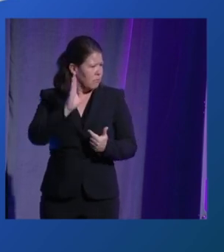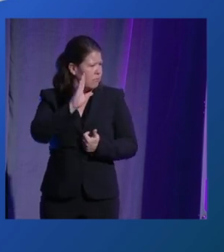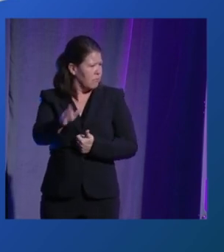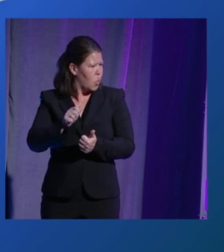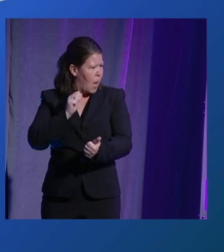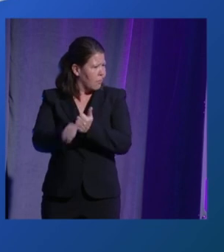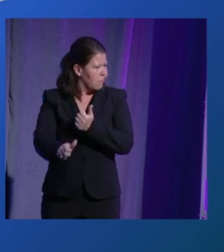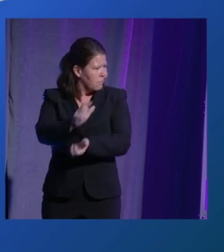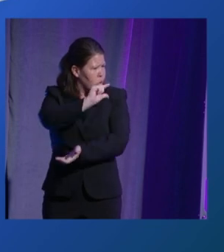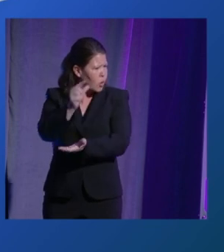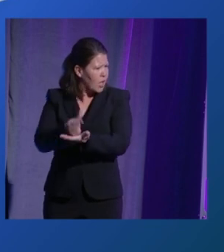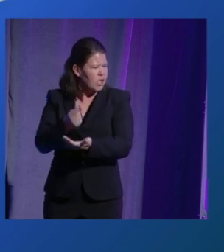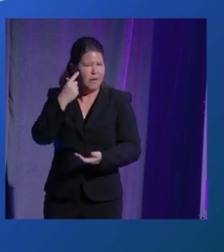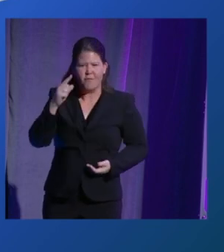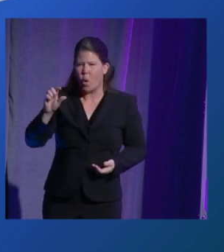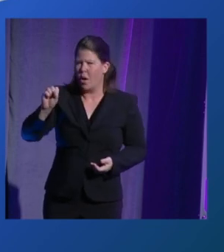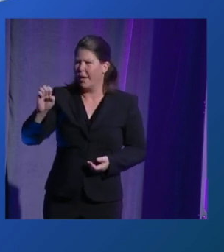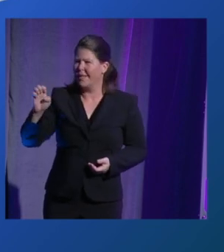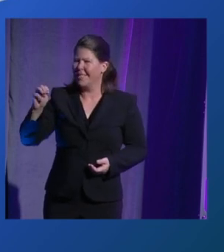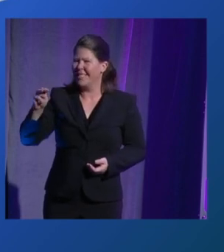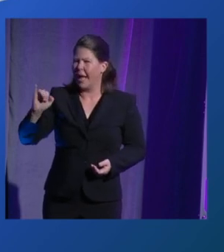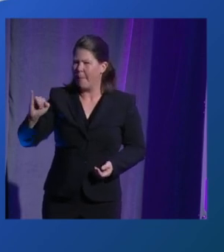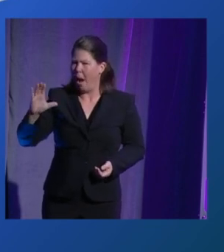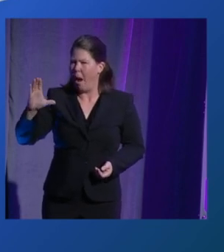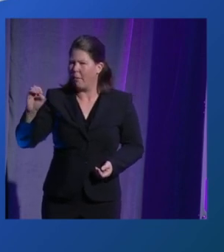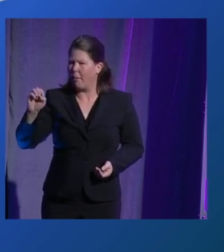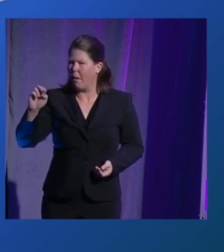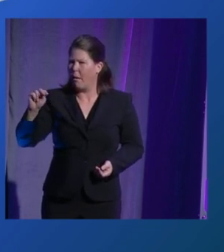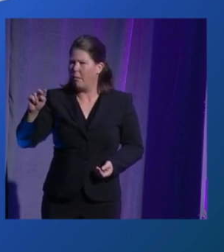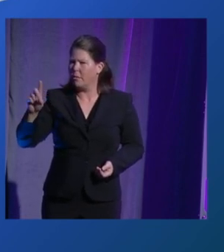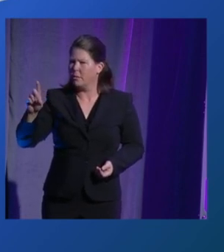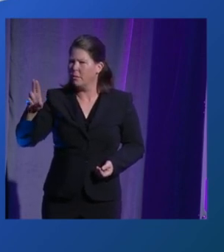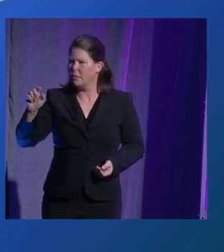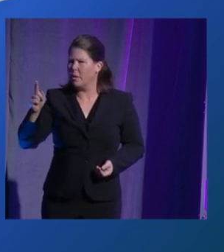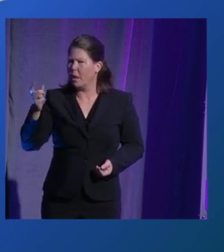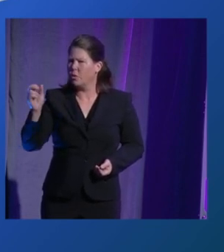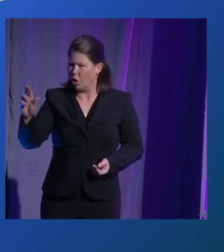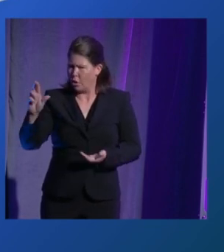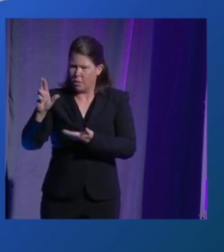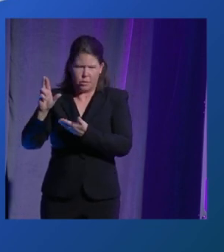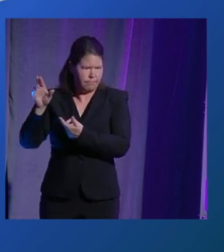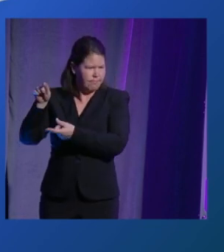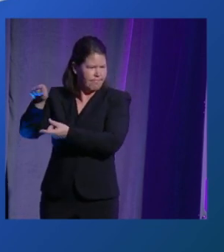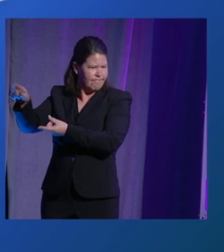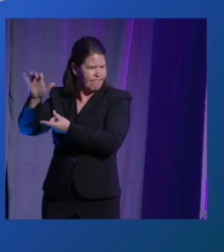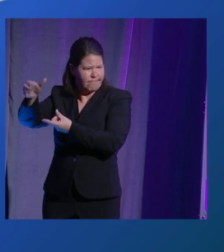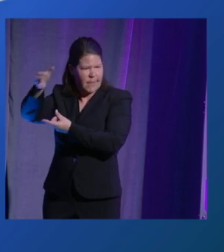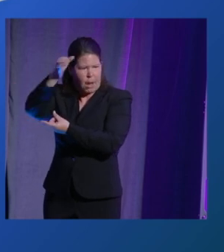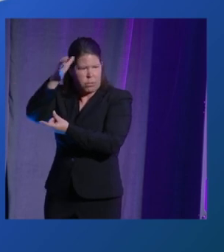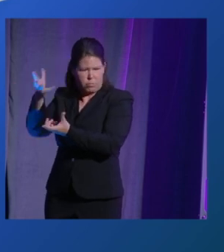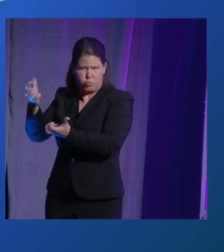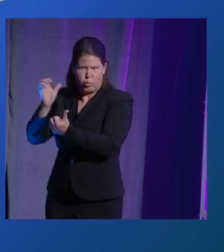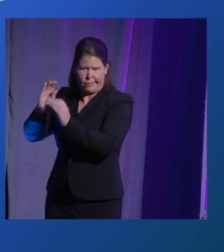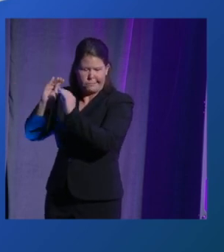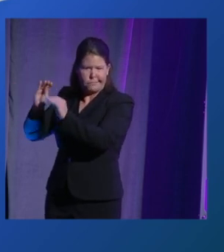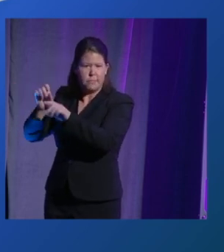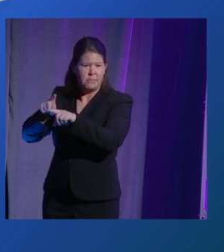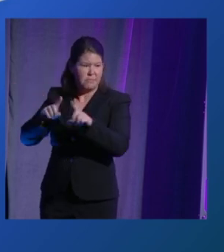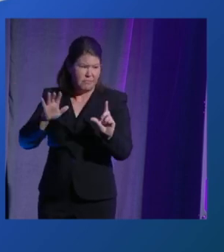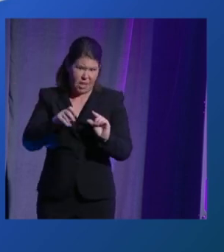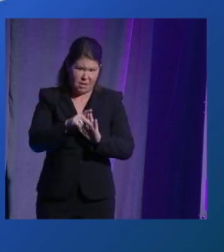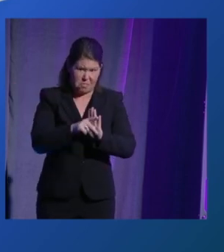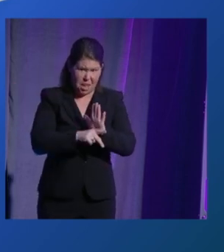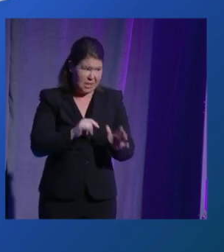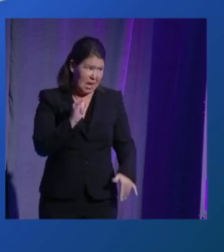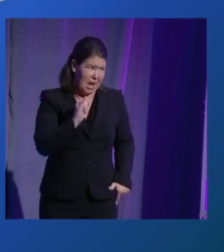industry we're going to do it that's one University but I think it's something thing as a policy matter um the IC should be really concerned about